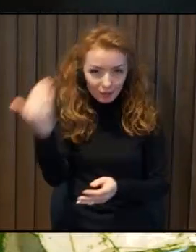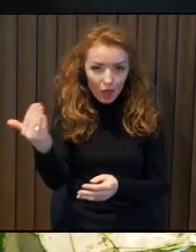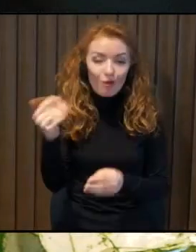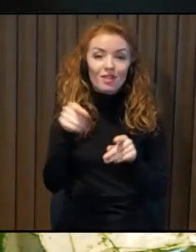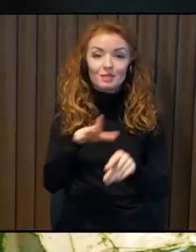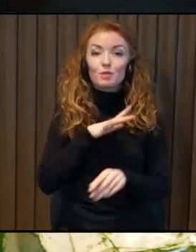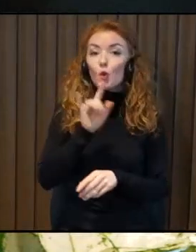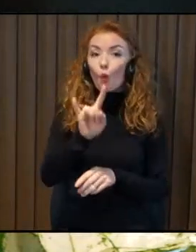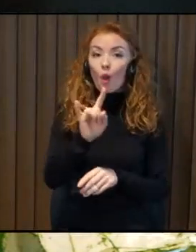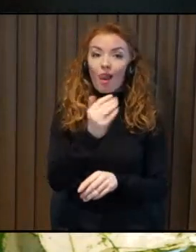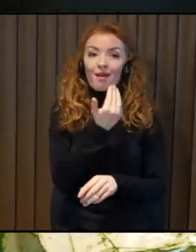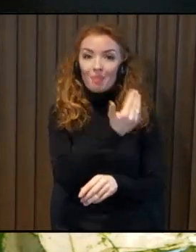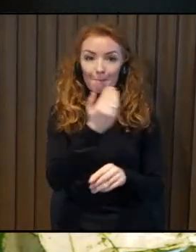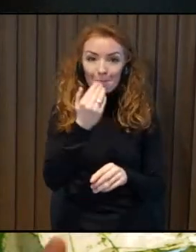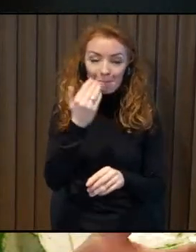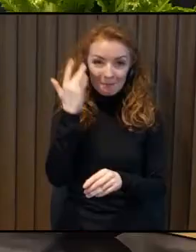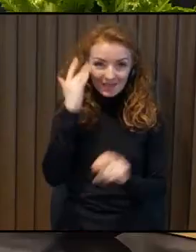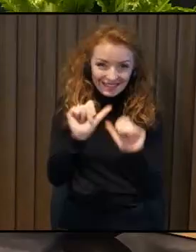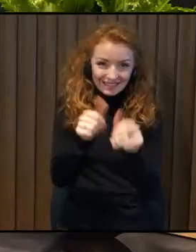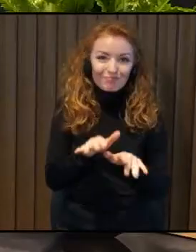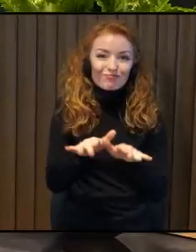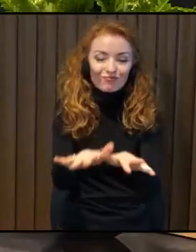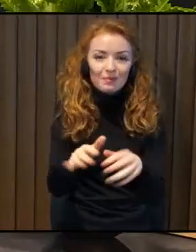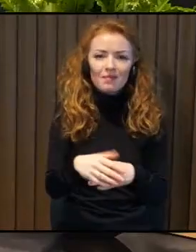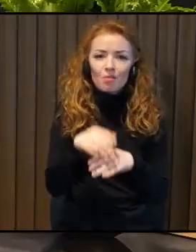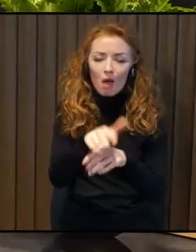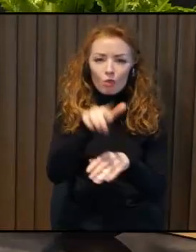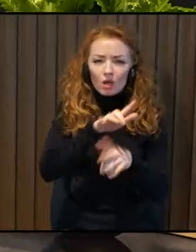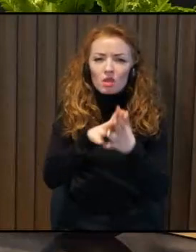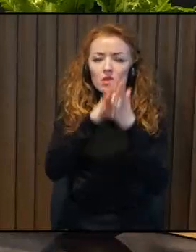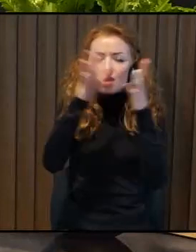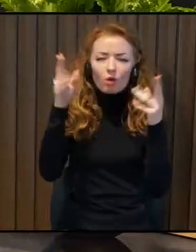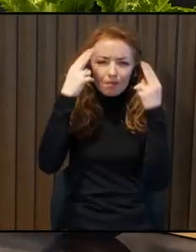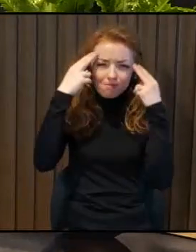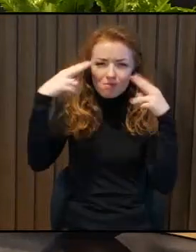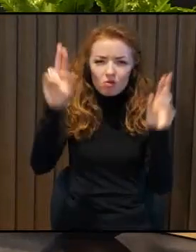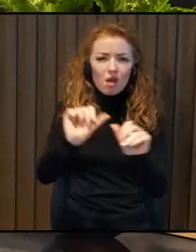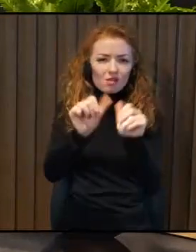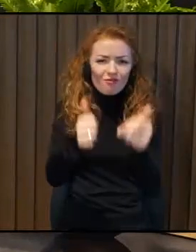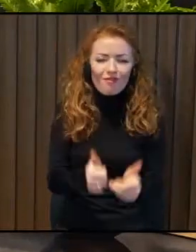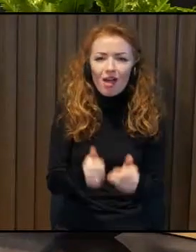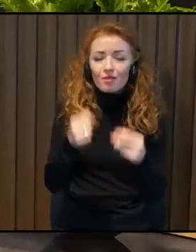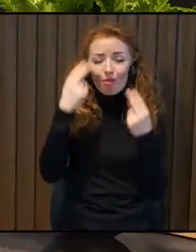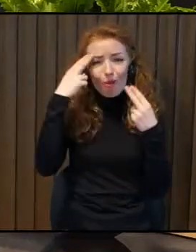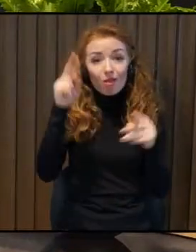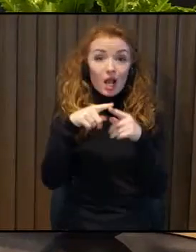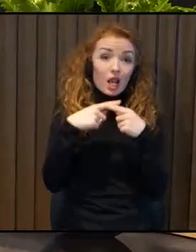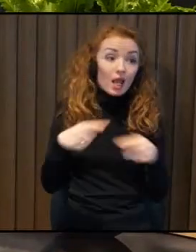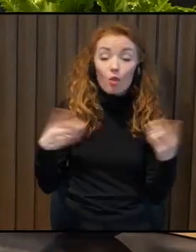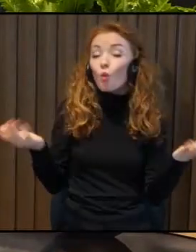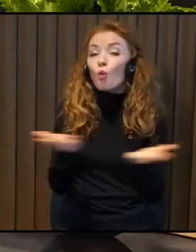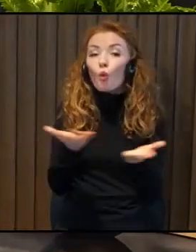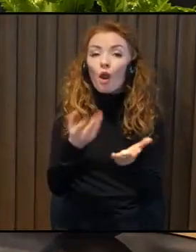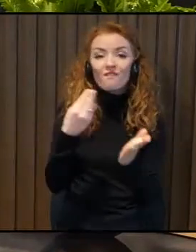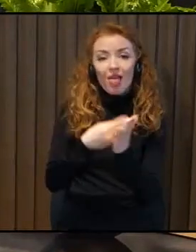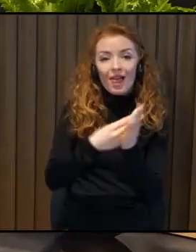not to mislead me, but help you. So there are so many things when designing